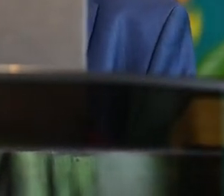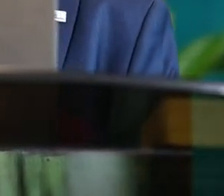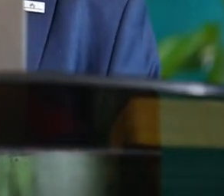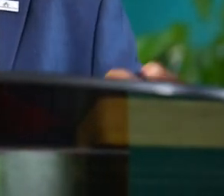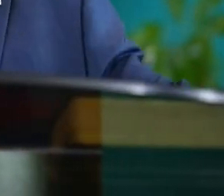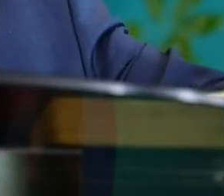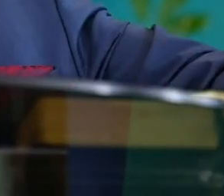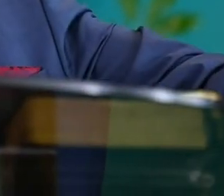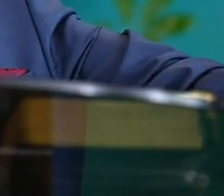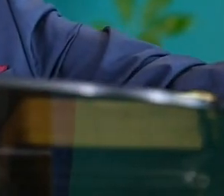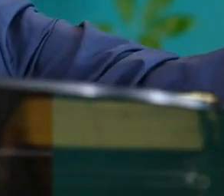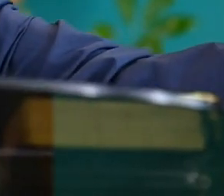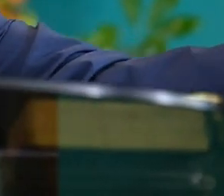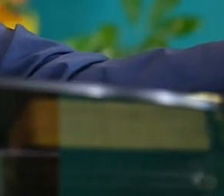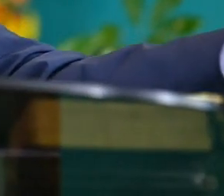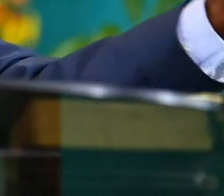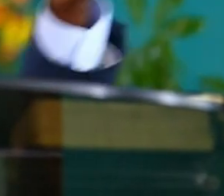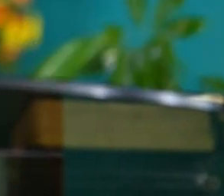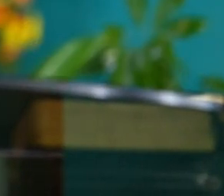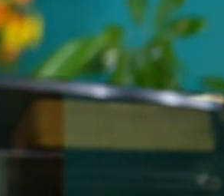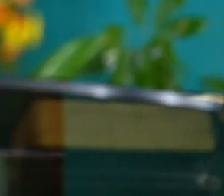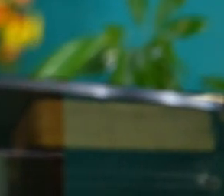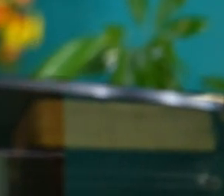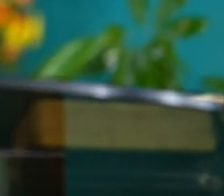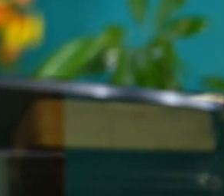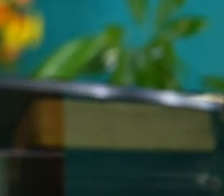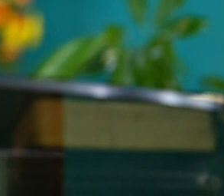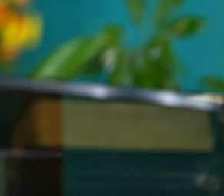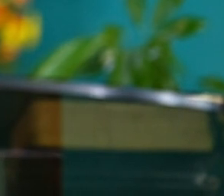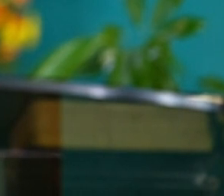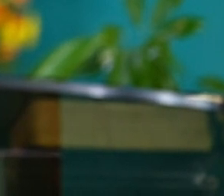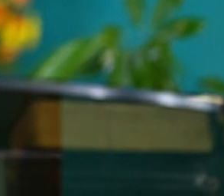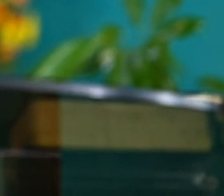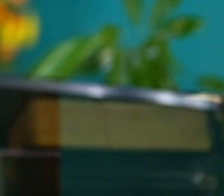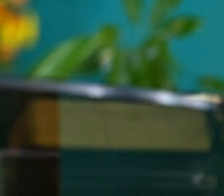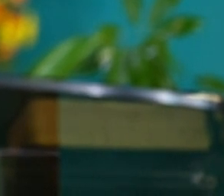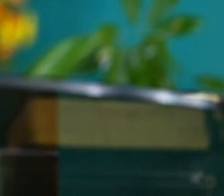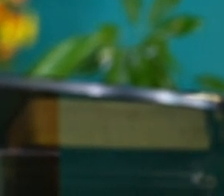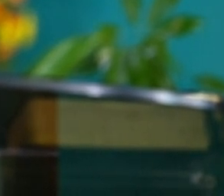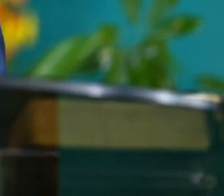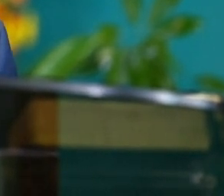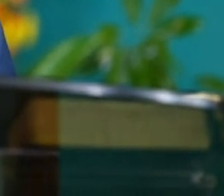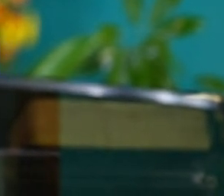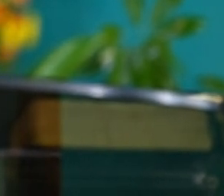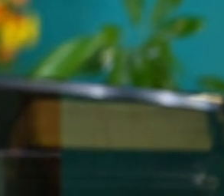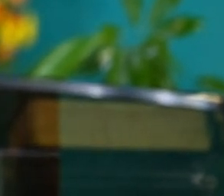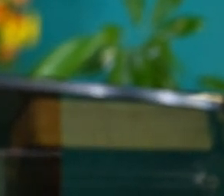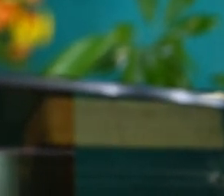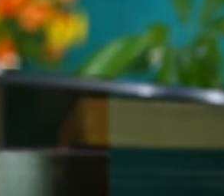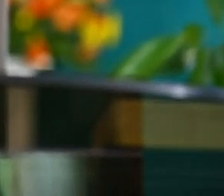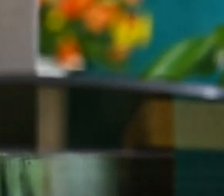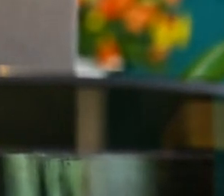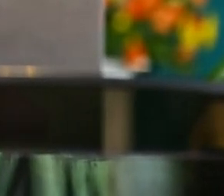will happen? You are going to win people's confidence. Like Jesus, he won people's confidence. And